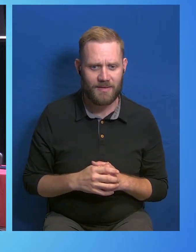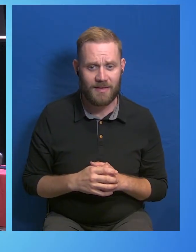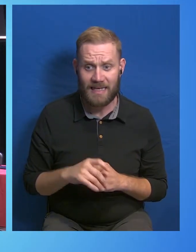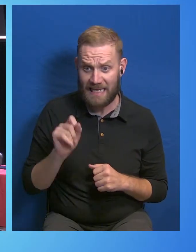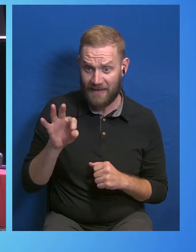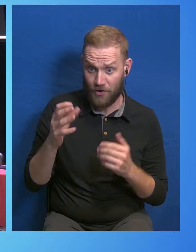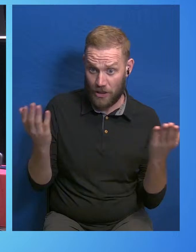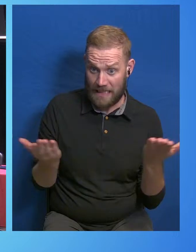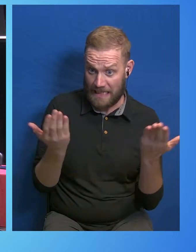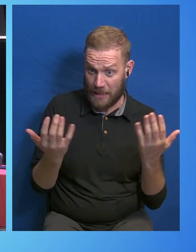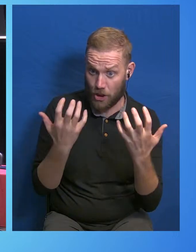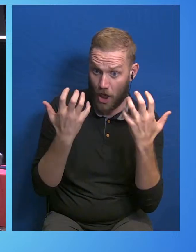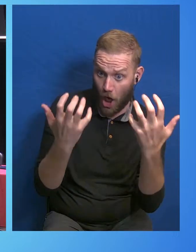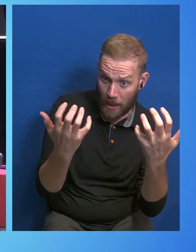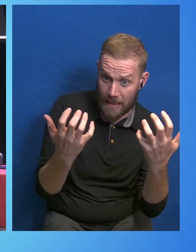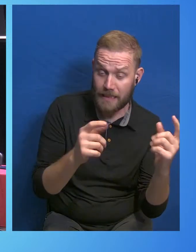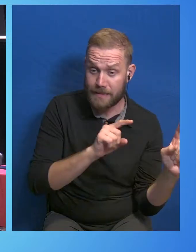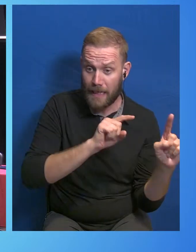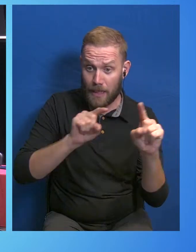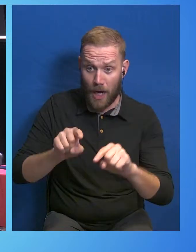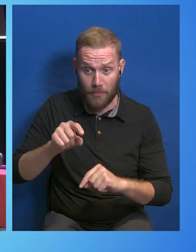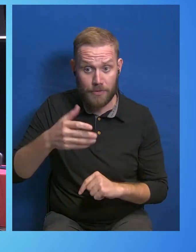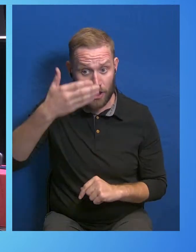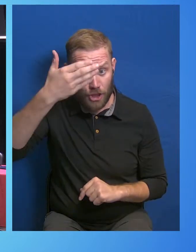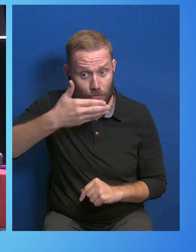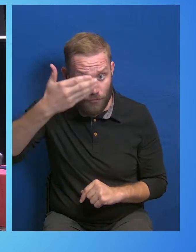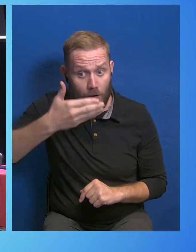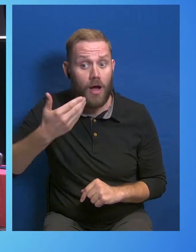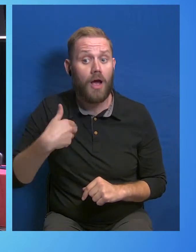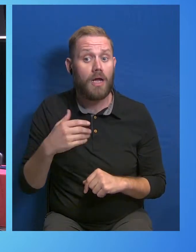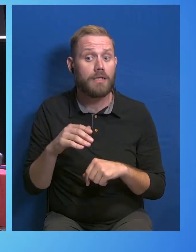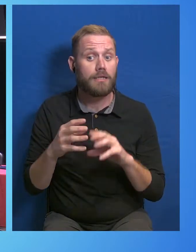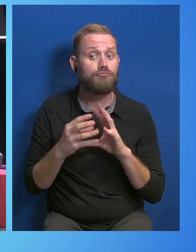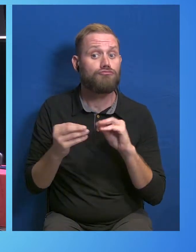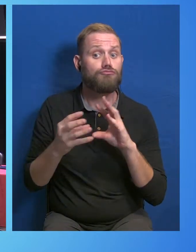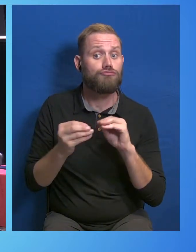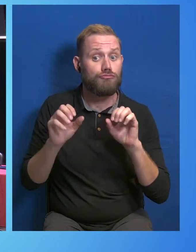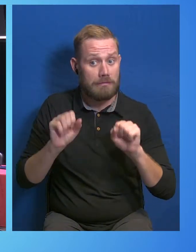If you're present and you'd like to make a comment at the podium, this is your time.